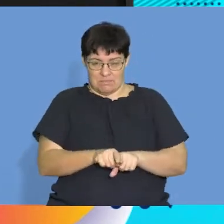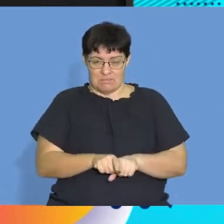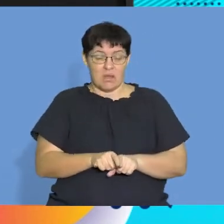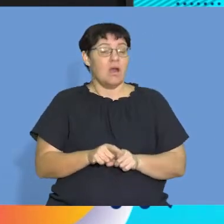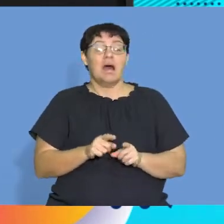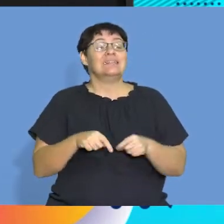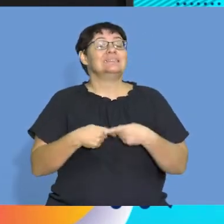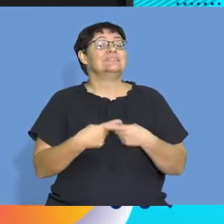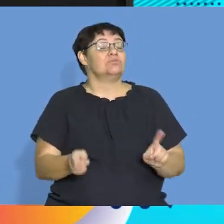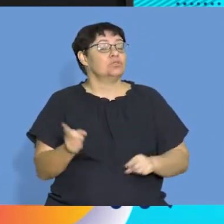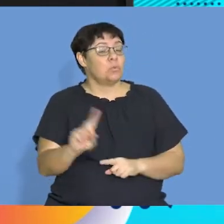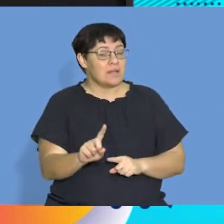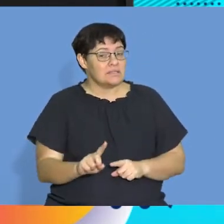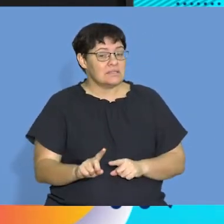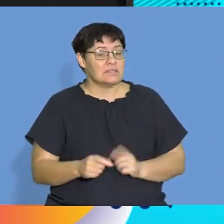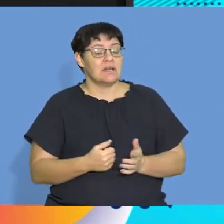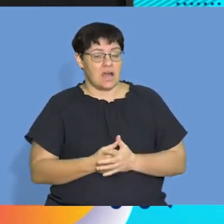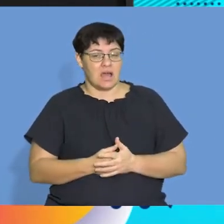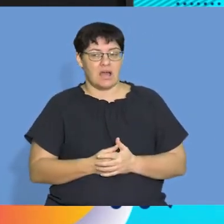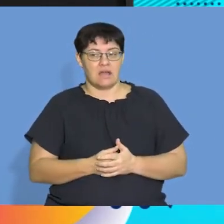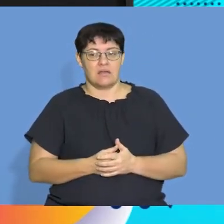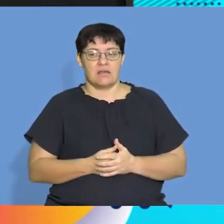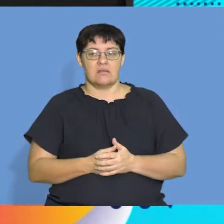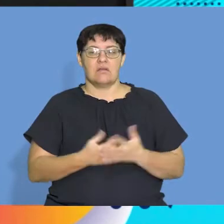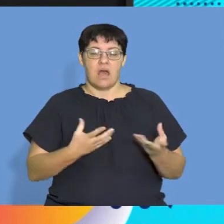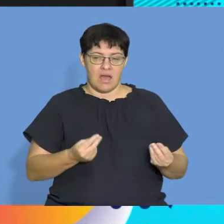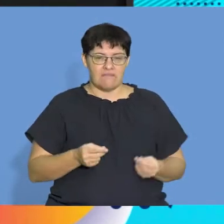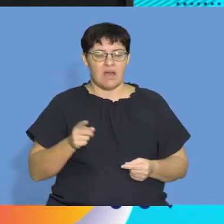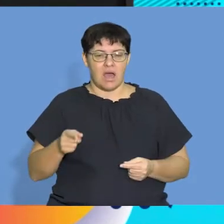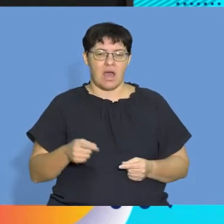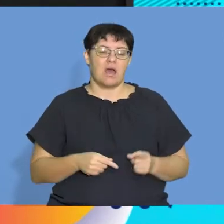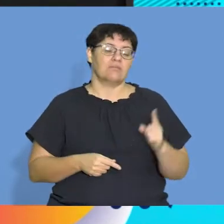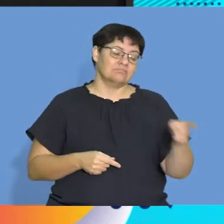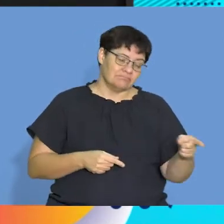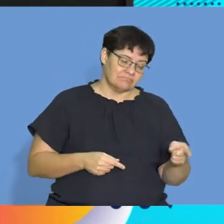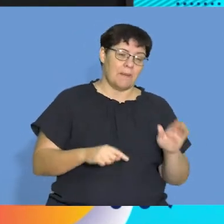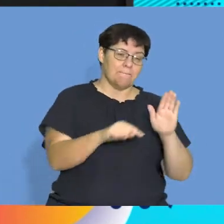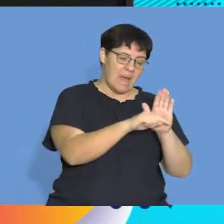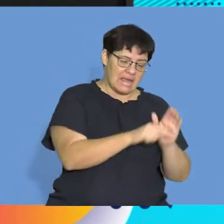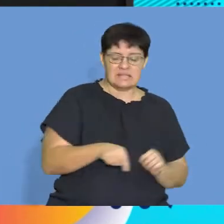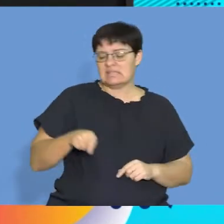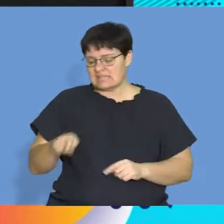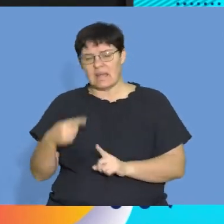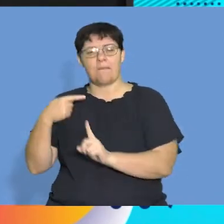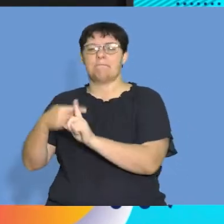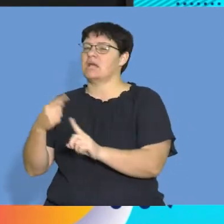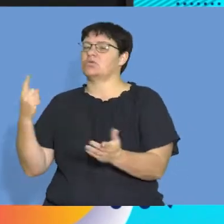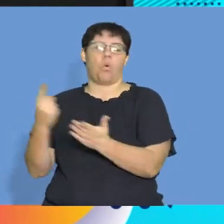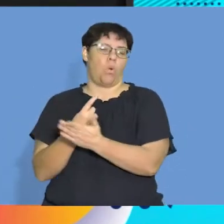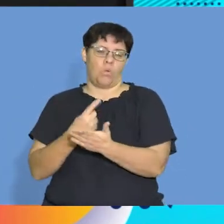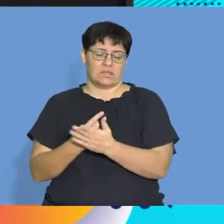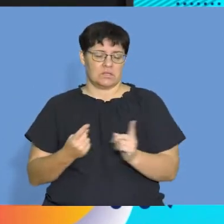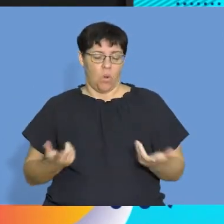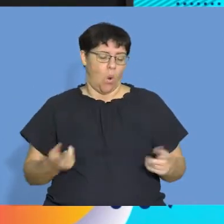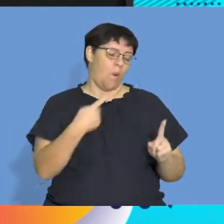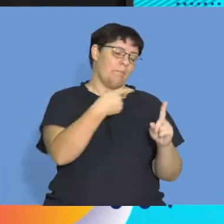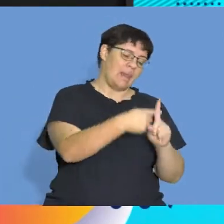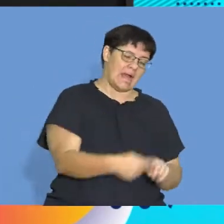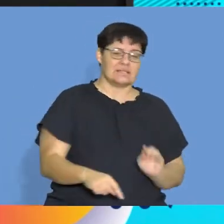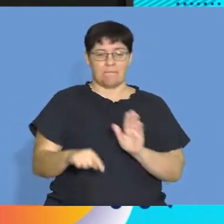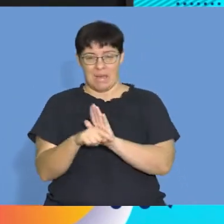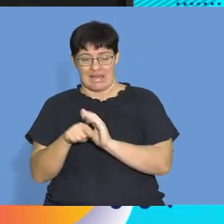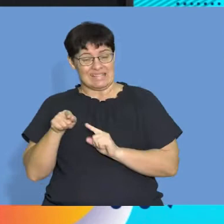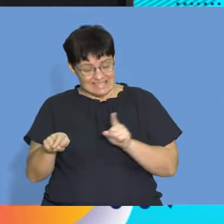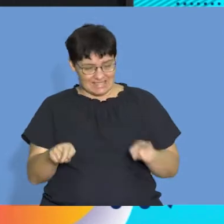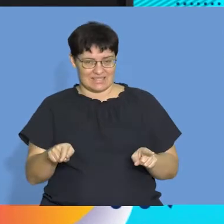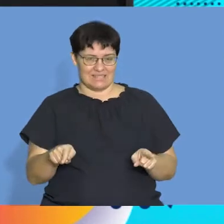will then be the signs. One will always be a plus, one will always be a minus. It doesn't really matter which side has a plus and